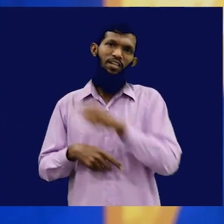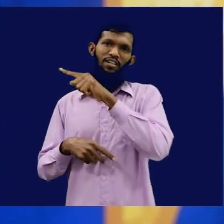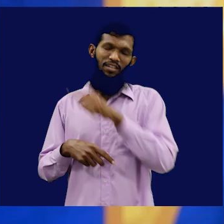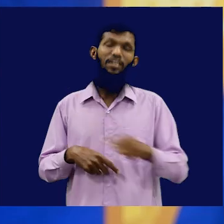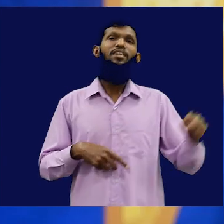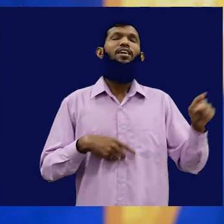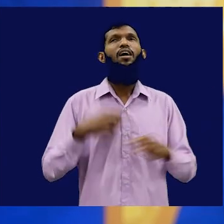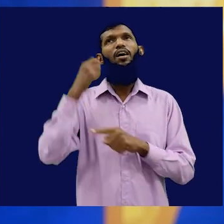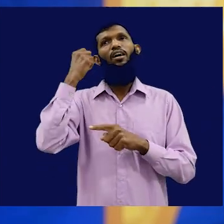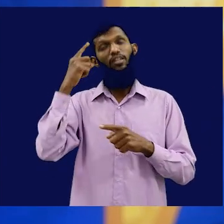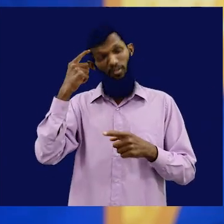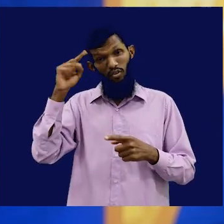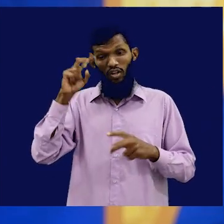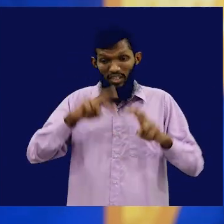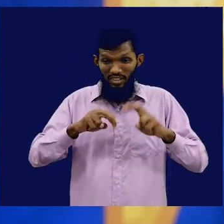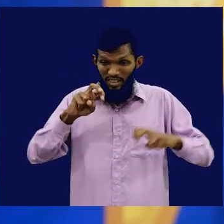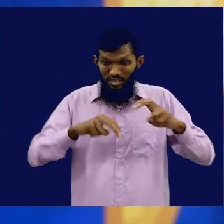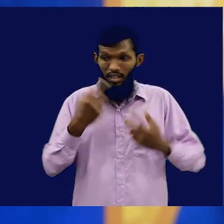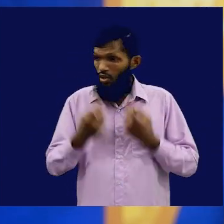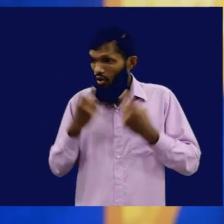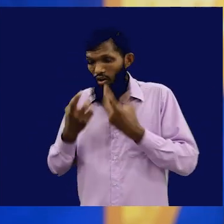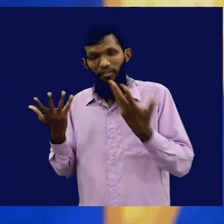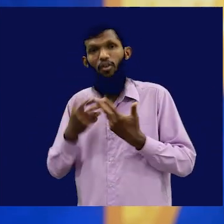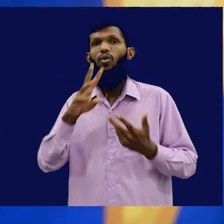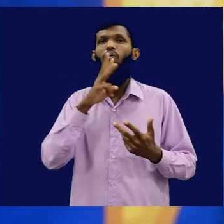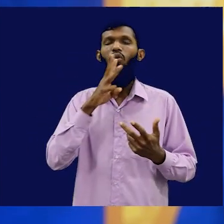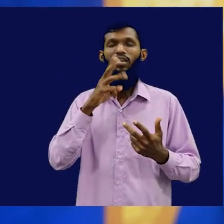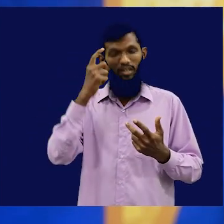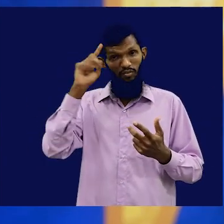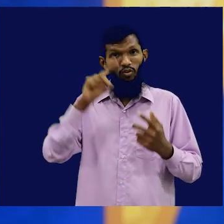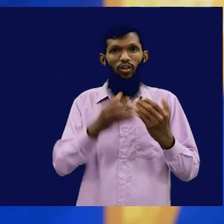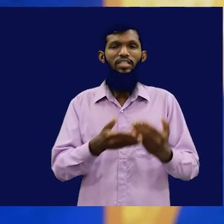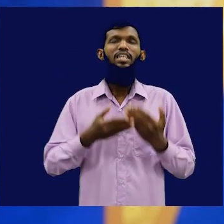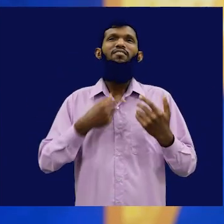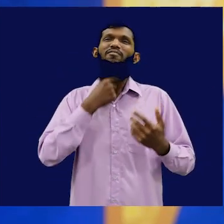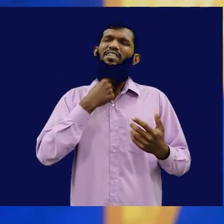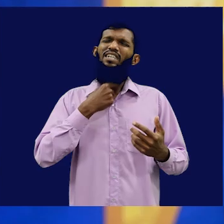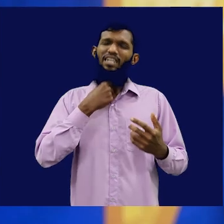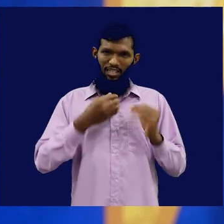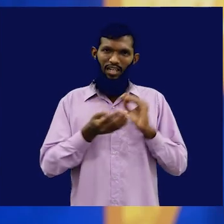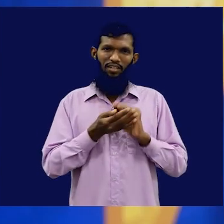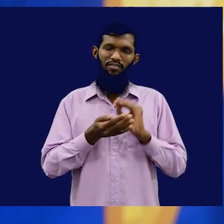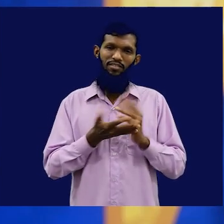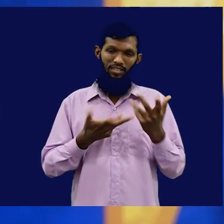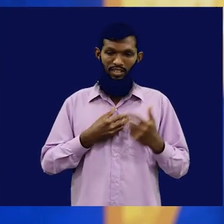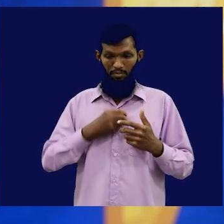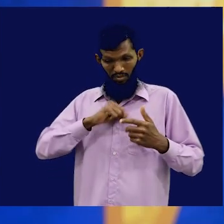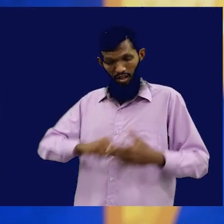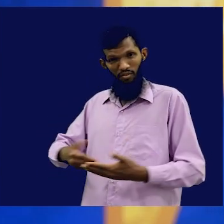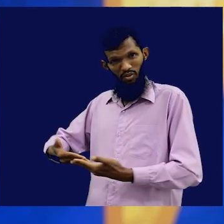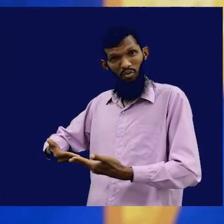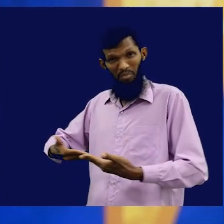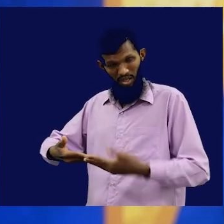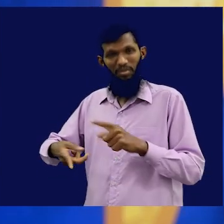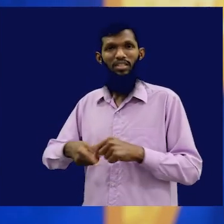how she ran back and forth between Safa and Marwa searching for water, which would save her from thirst